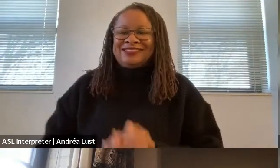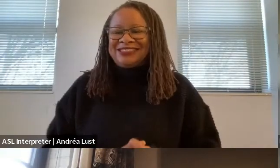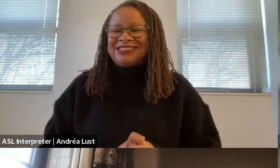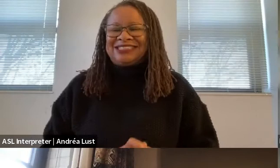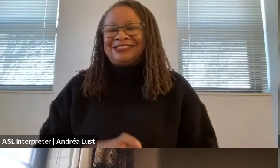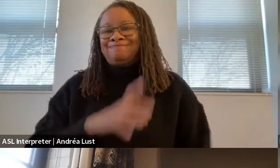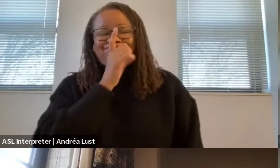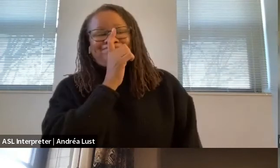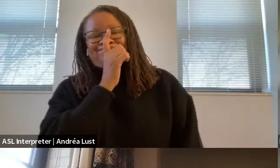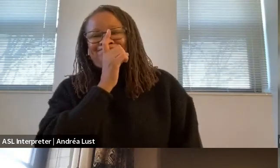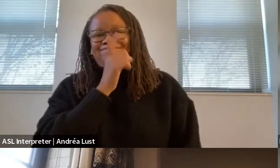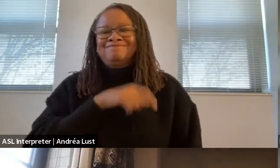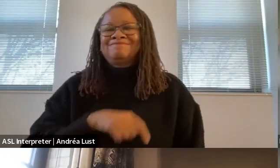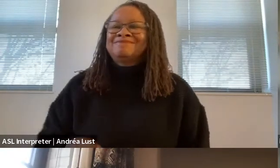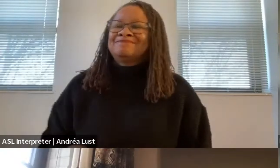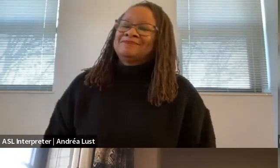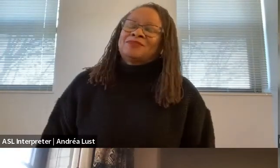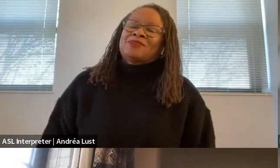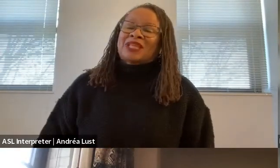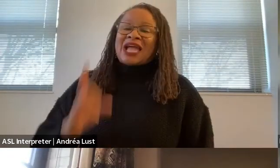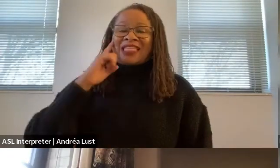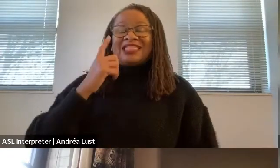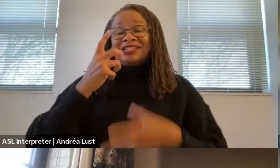But I think that the trust,